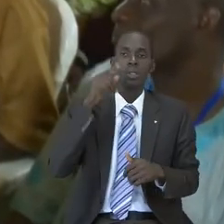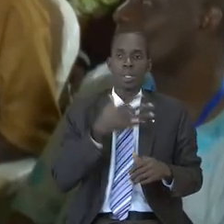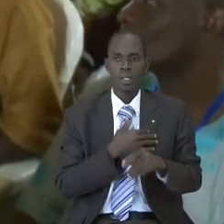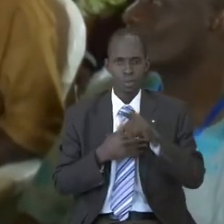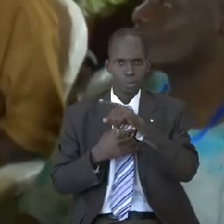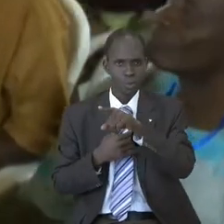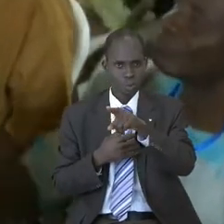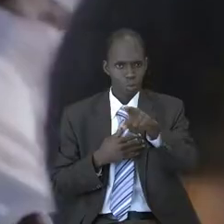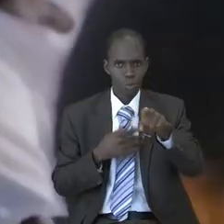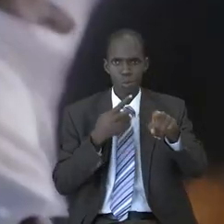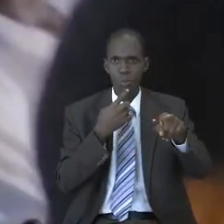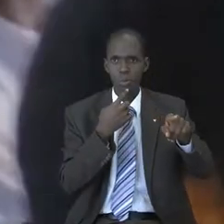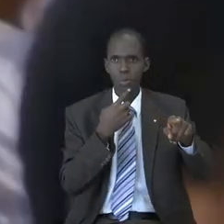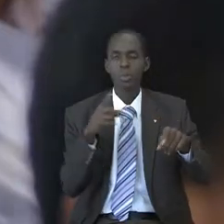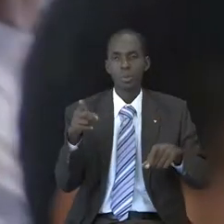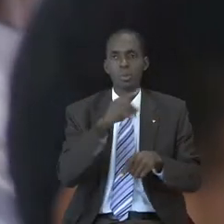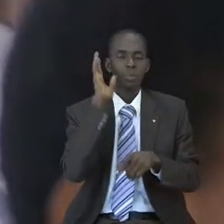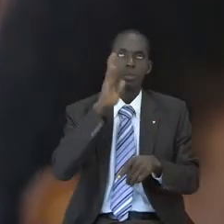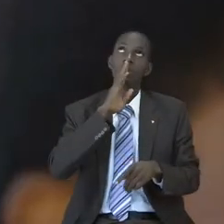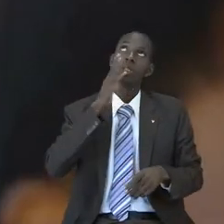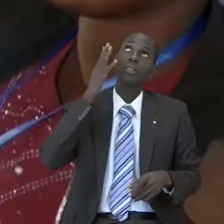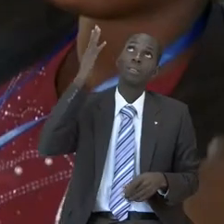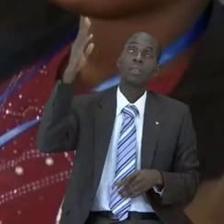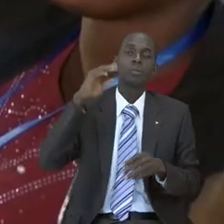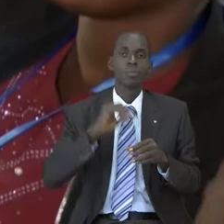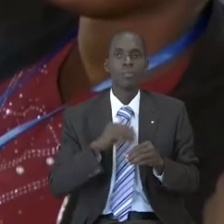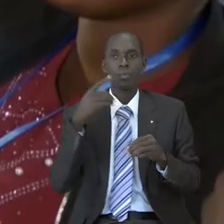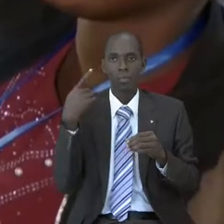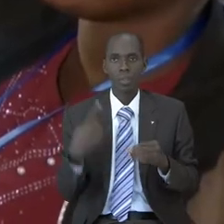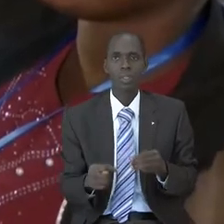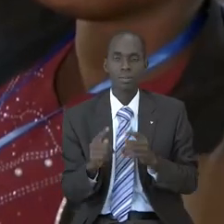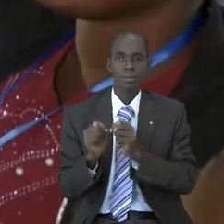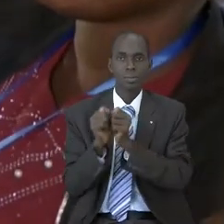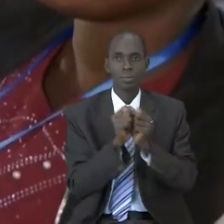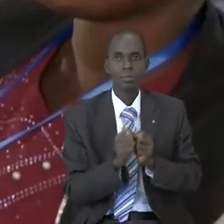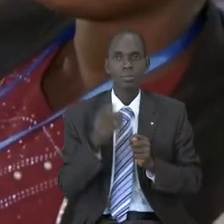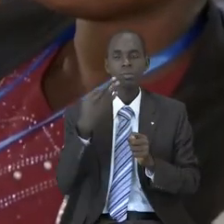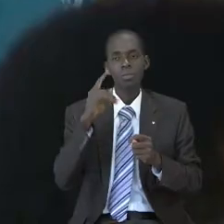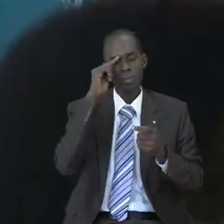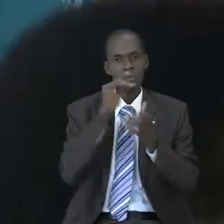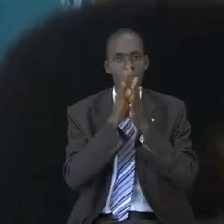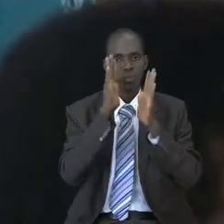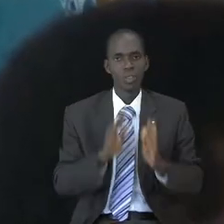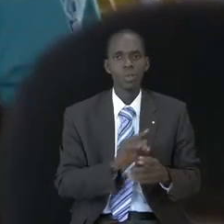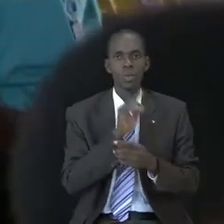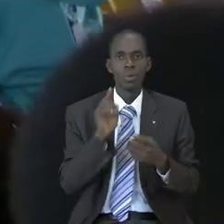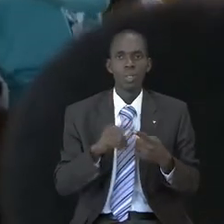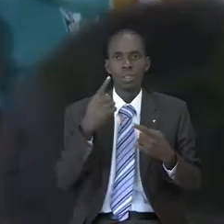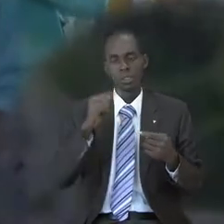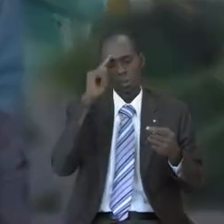are you there? You will be there in the company of the saints when the saints